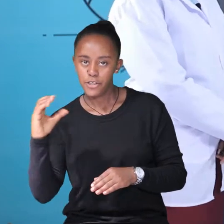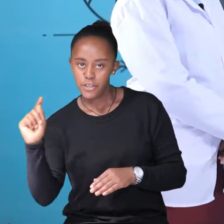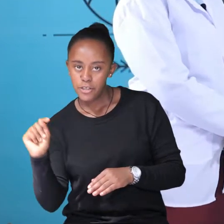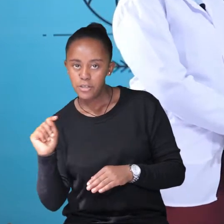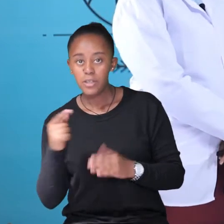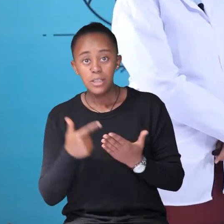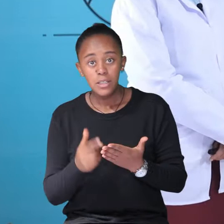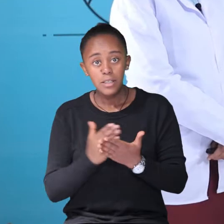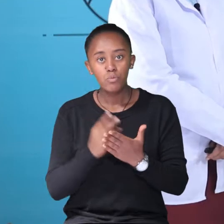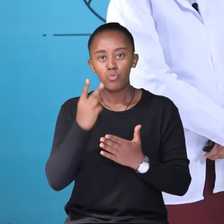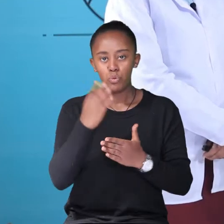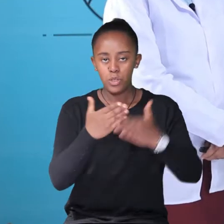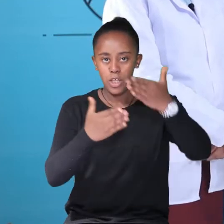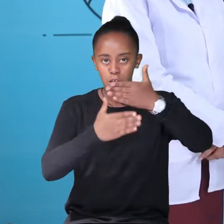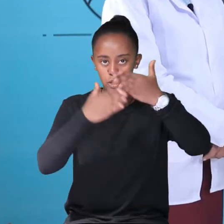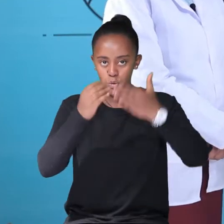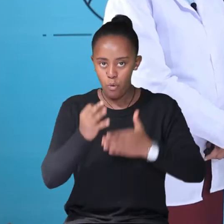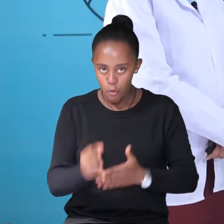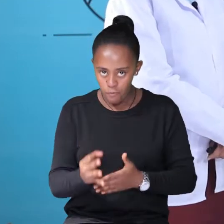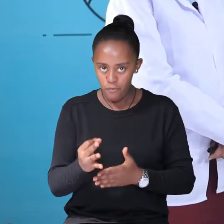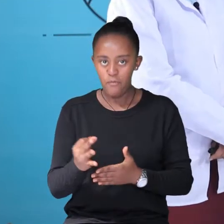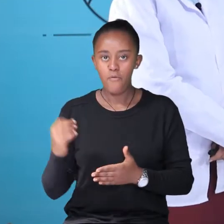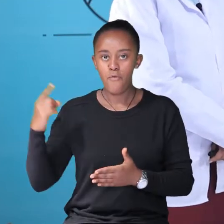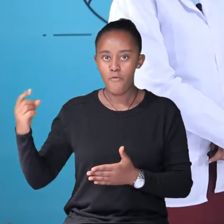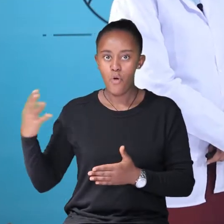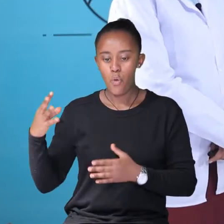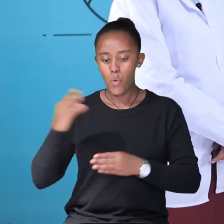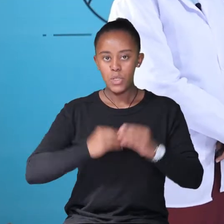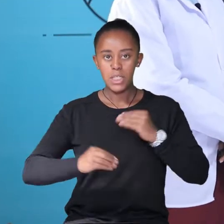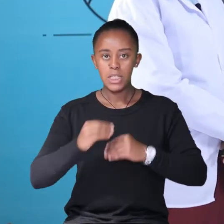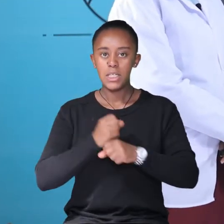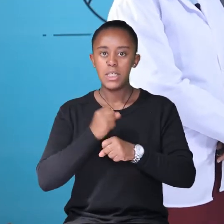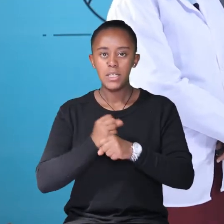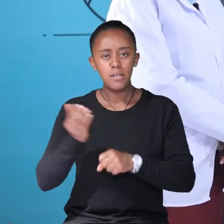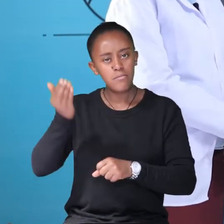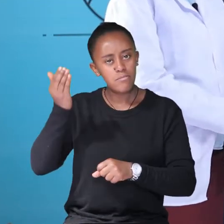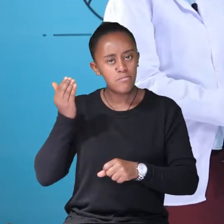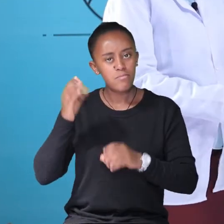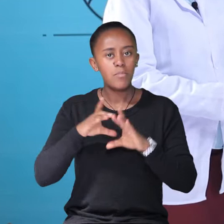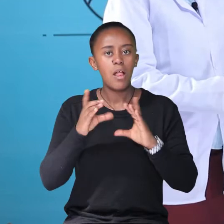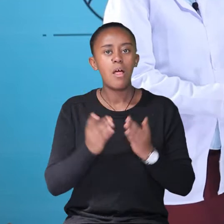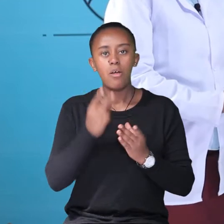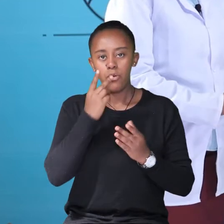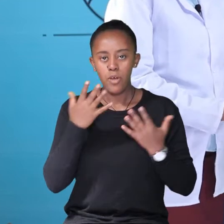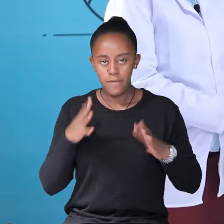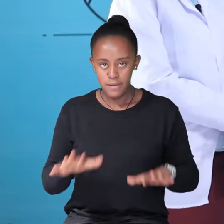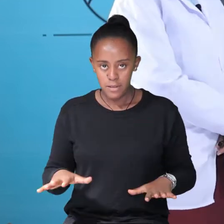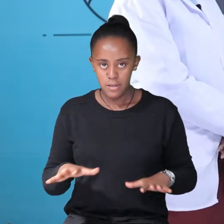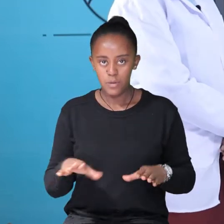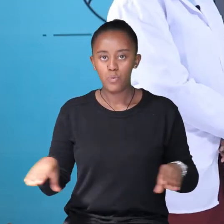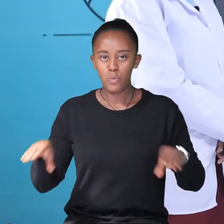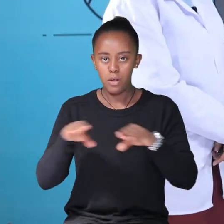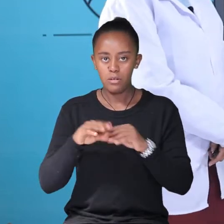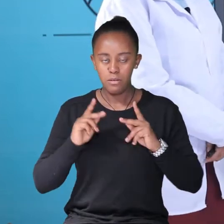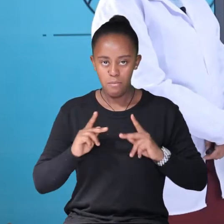the two stages of photosynthesis. In our previous class we have seen the introduction part